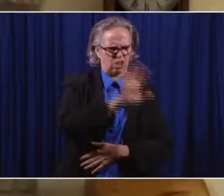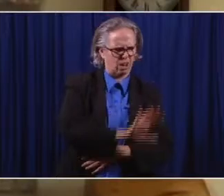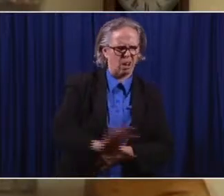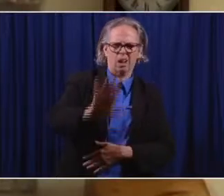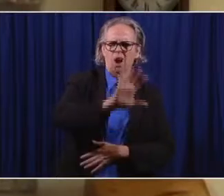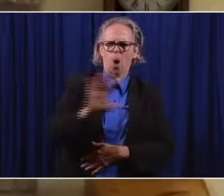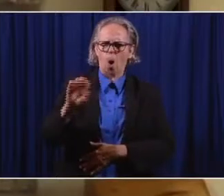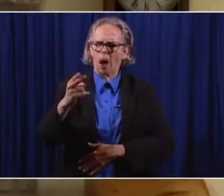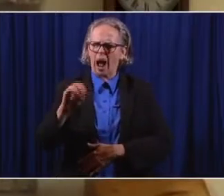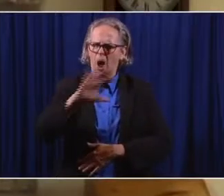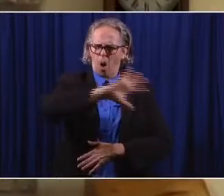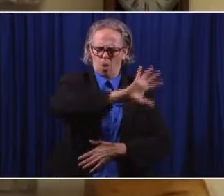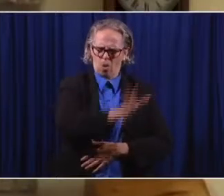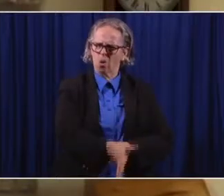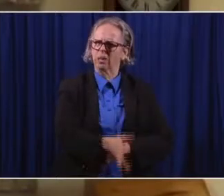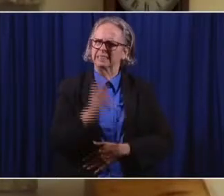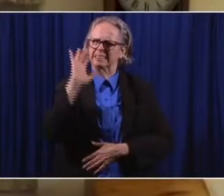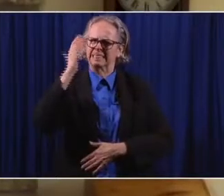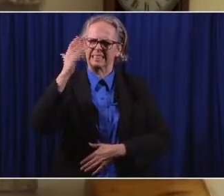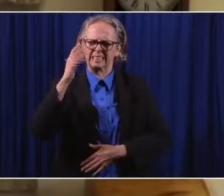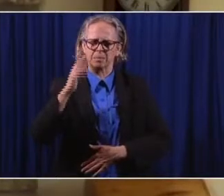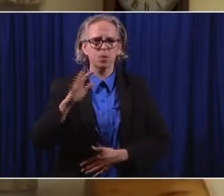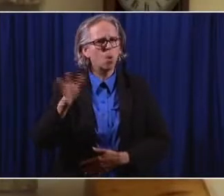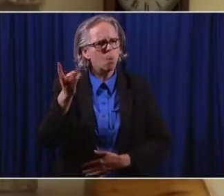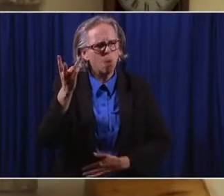counties where the positivity